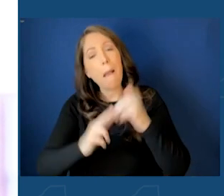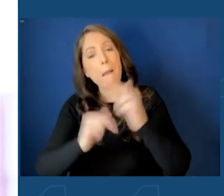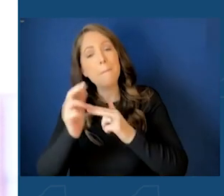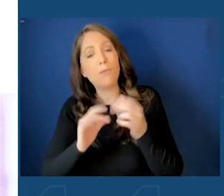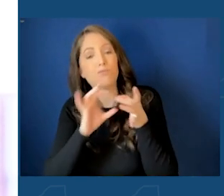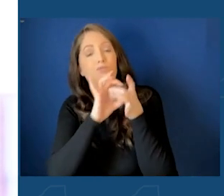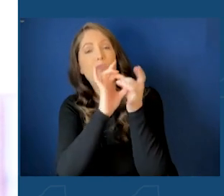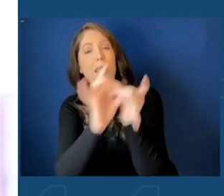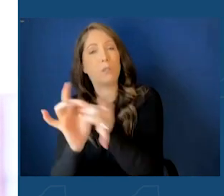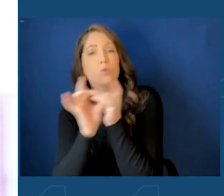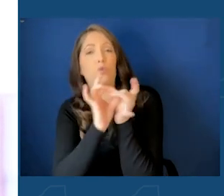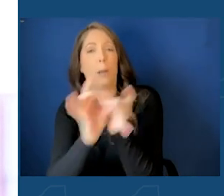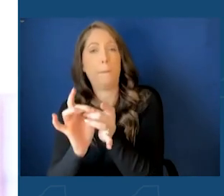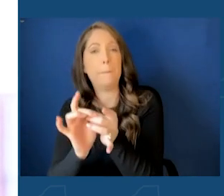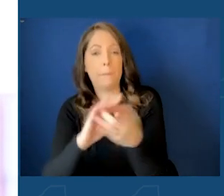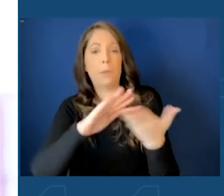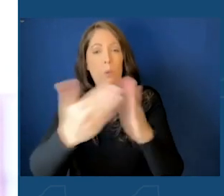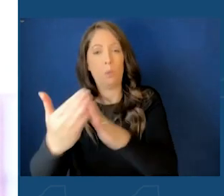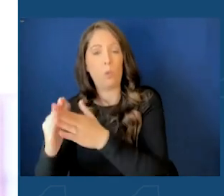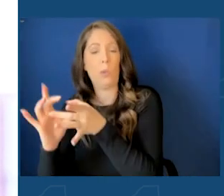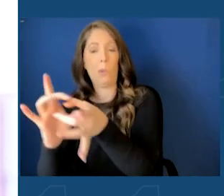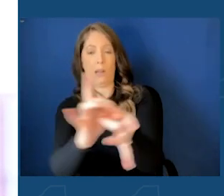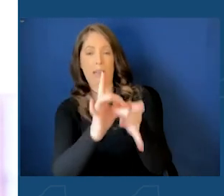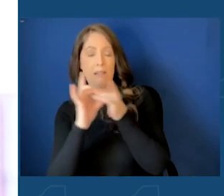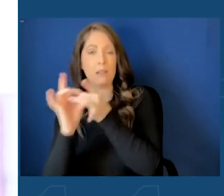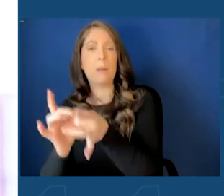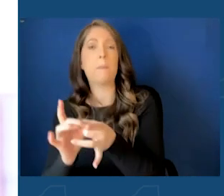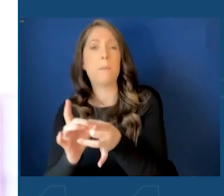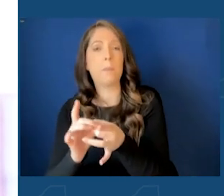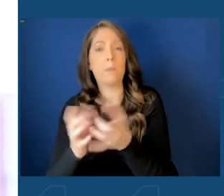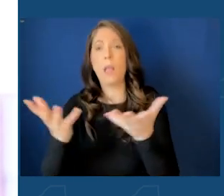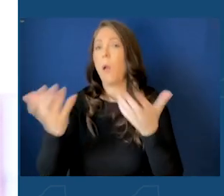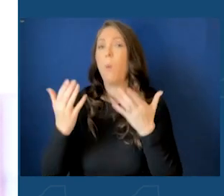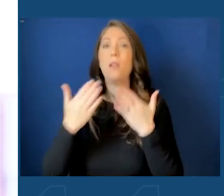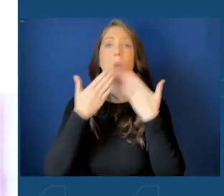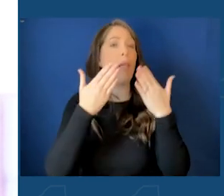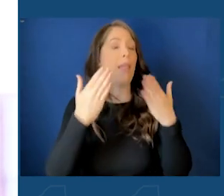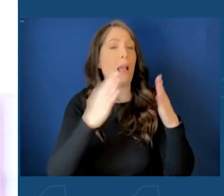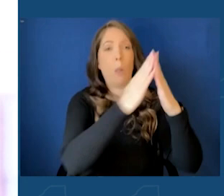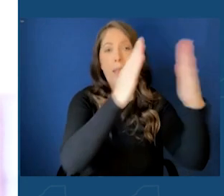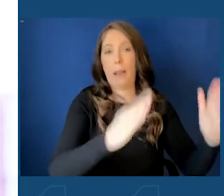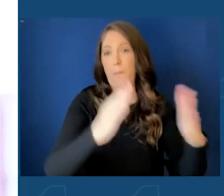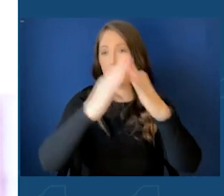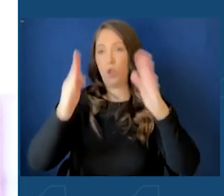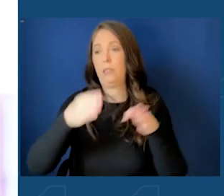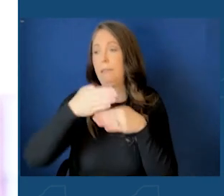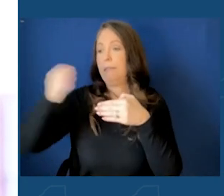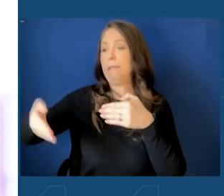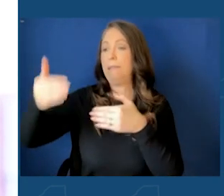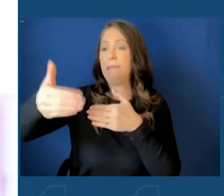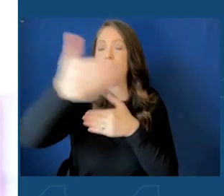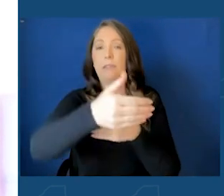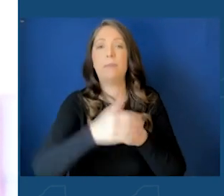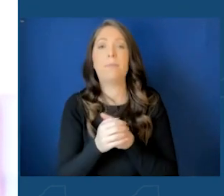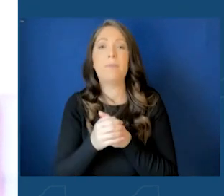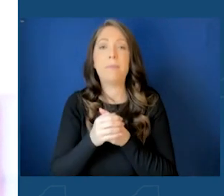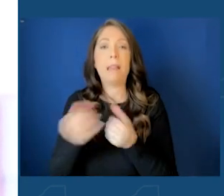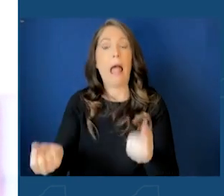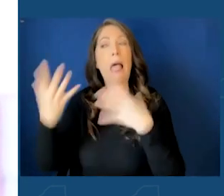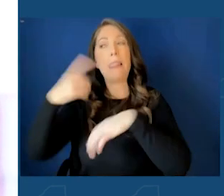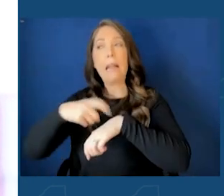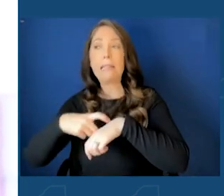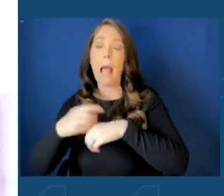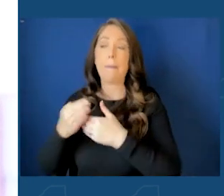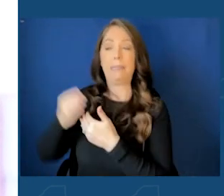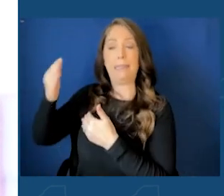neighboring communities to help them as well, and replacing, and I want to thank the neighbors too. A lot of times neighbors can be not real excited